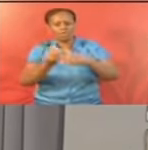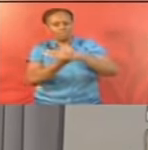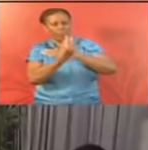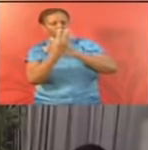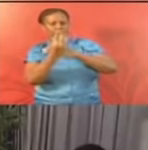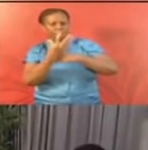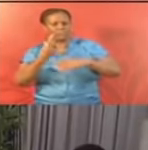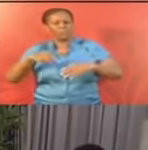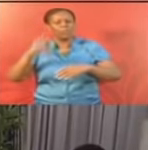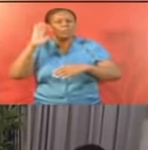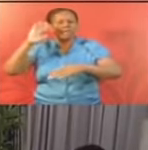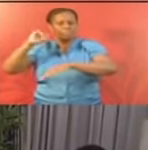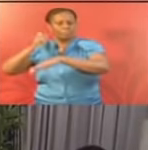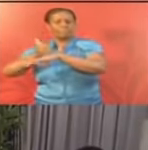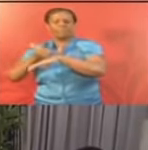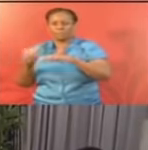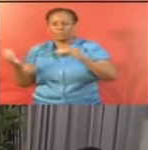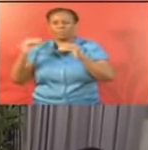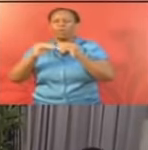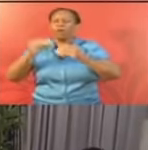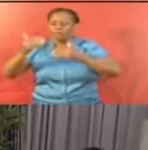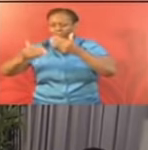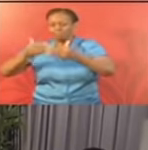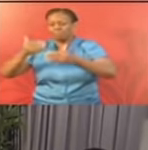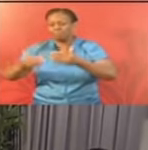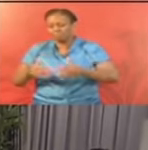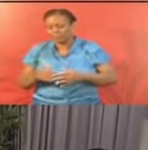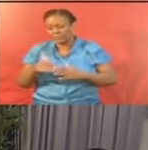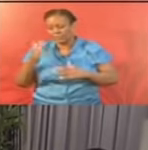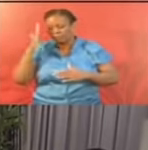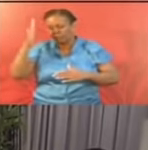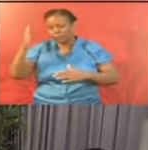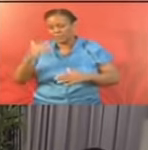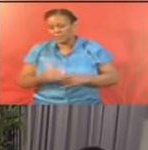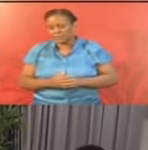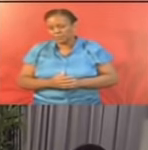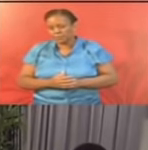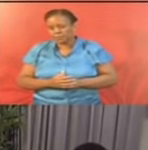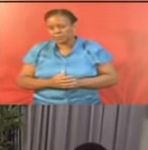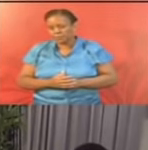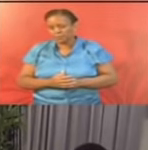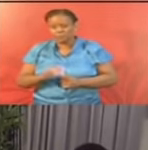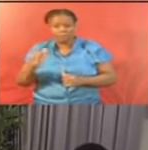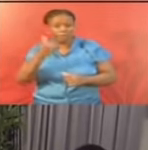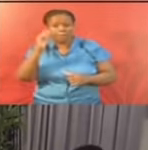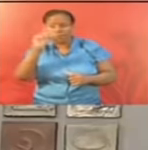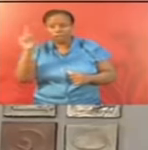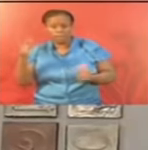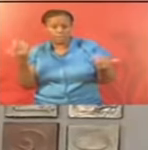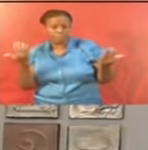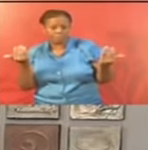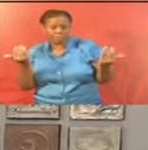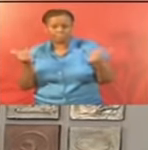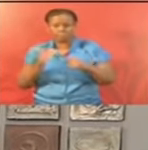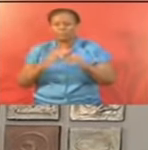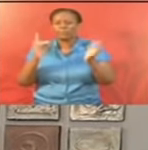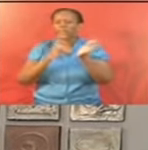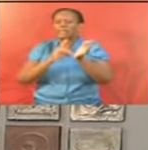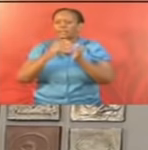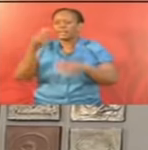Thank you very much. And I think that's the only question from Newsday. No, there's a question on compliance. Okay, yes. Let's go. And that, again, is an excellent